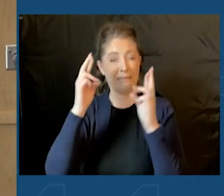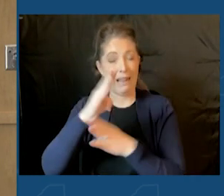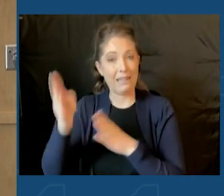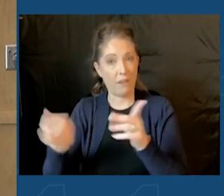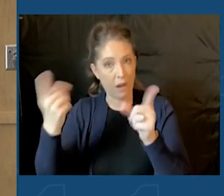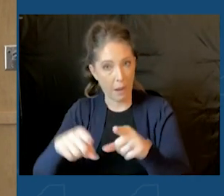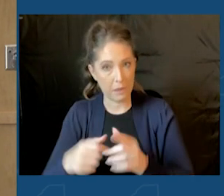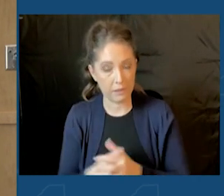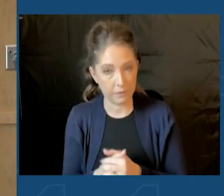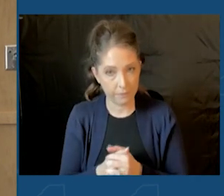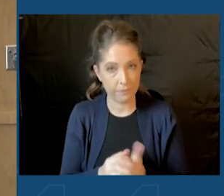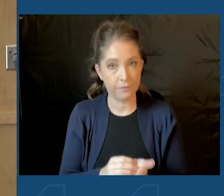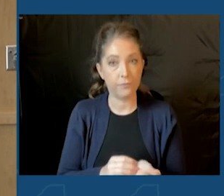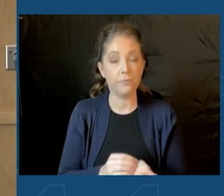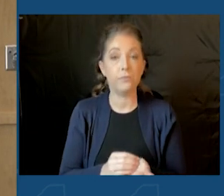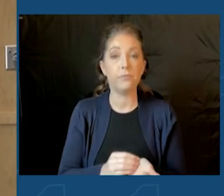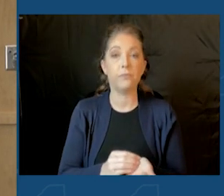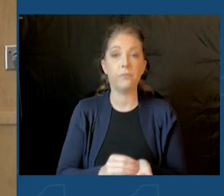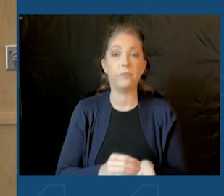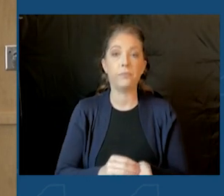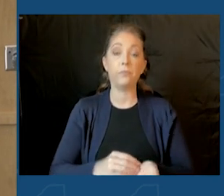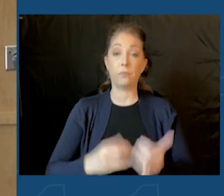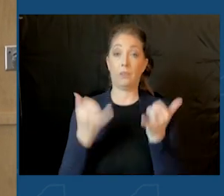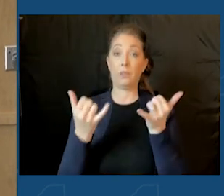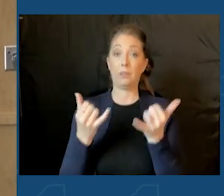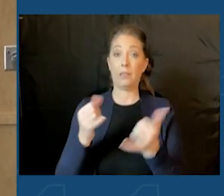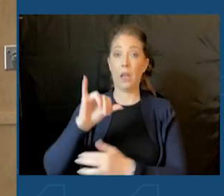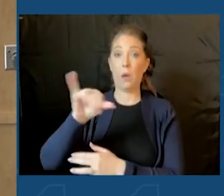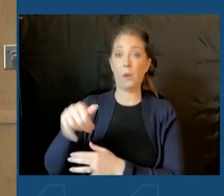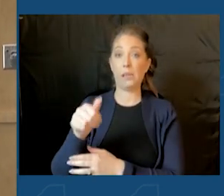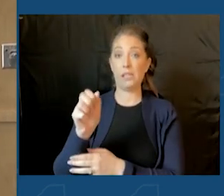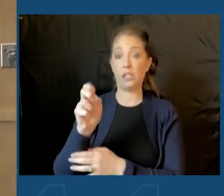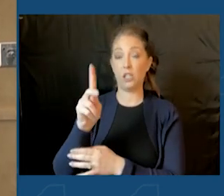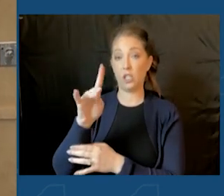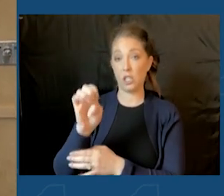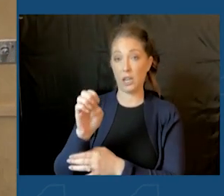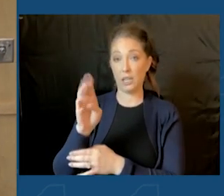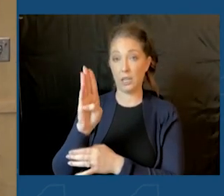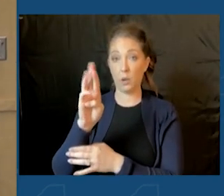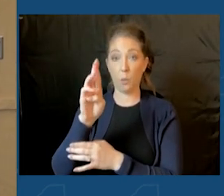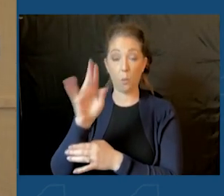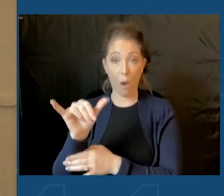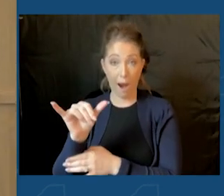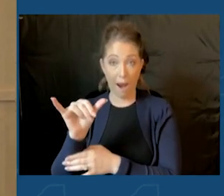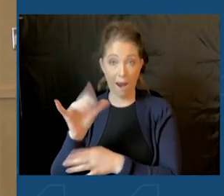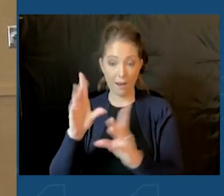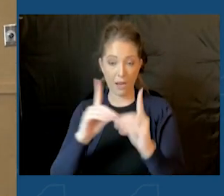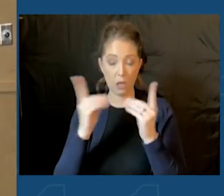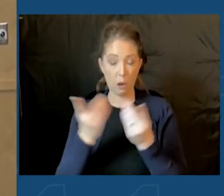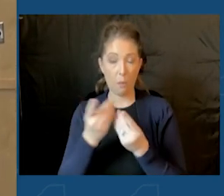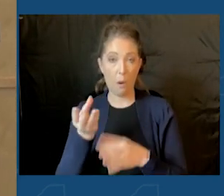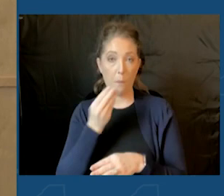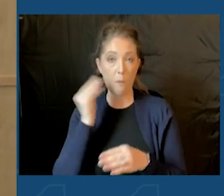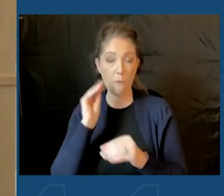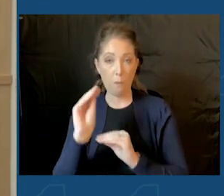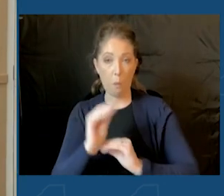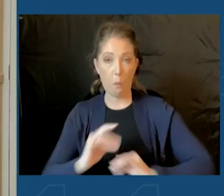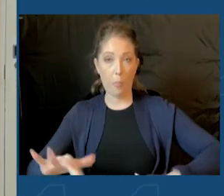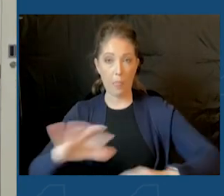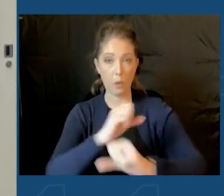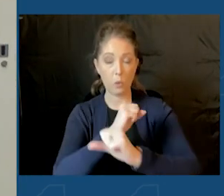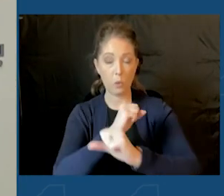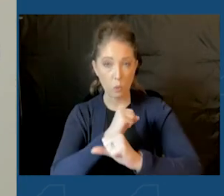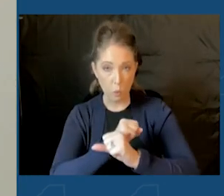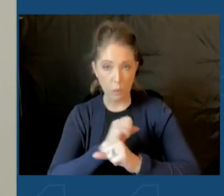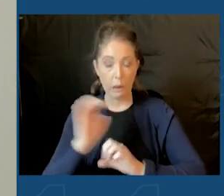that, I'd like to have Jackie Bray, our Commissioner, Department of Homeland Security and Emergency Services, give a synopsis of